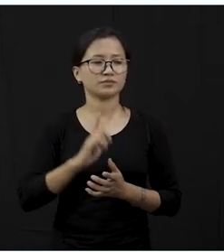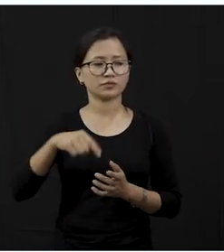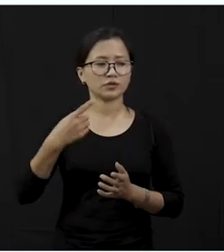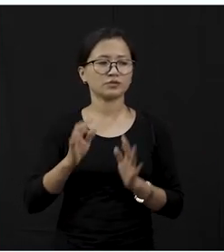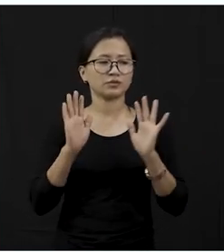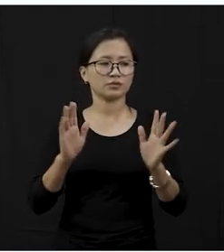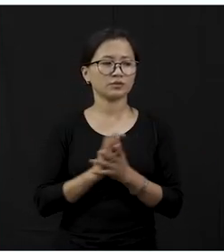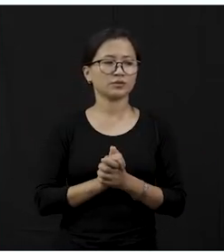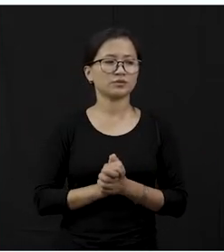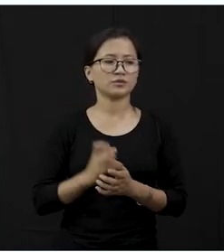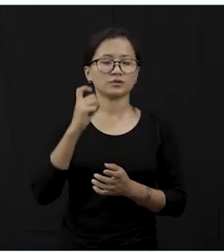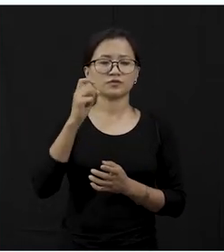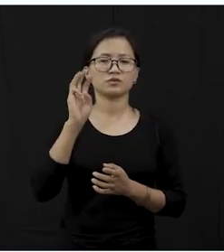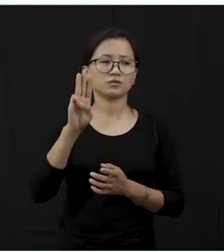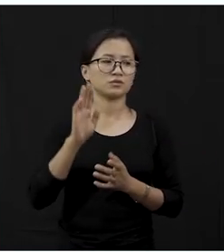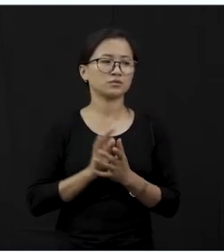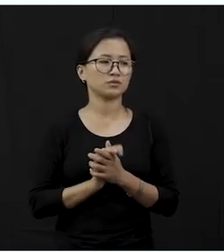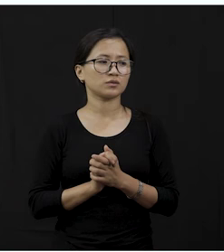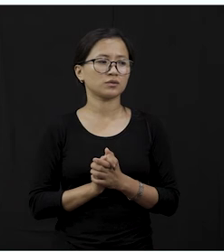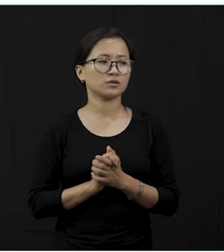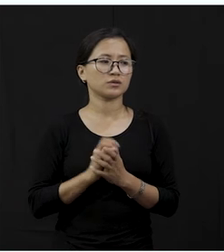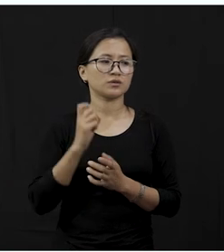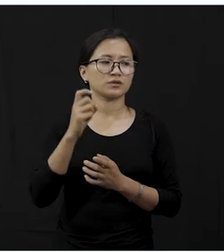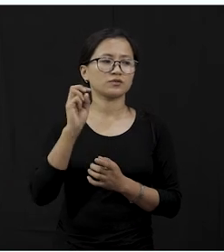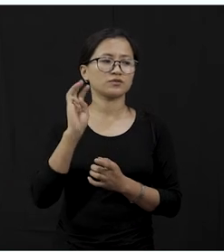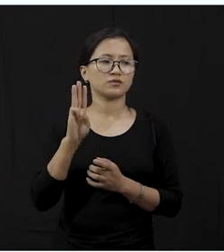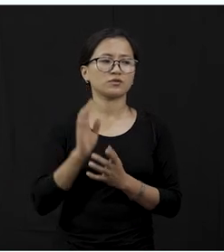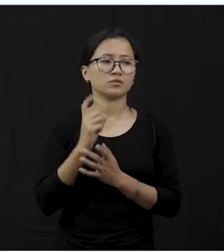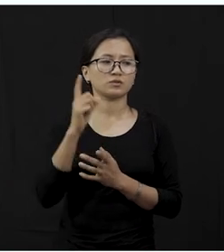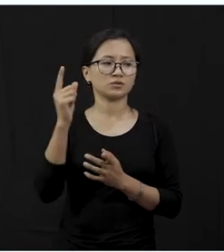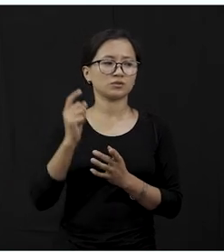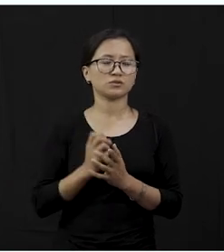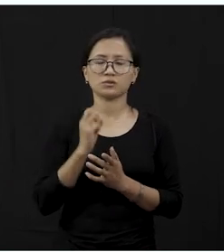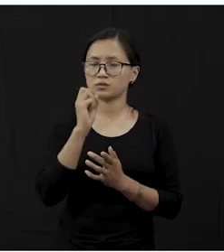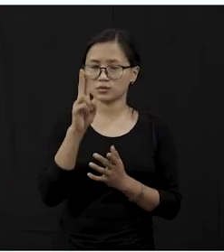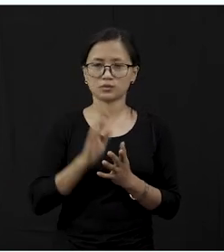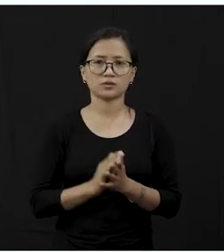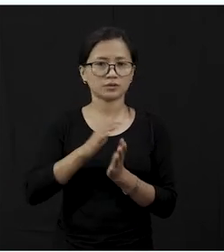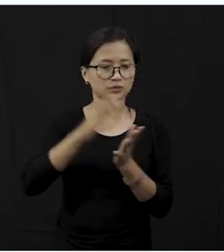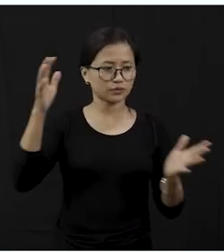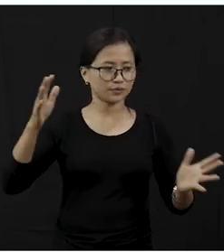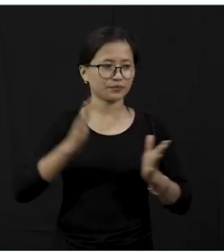Next, you have 23,222 is greater. And then you have